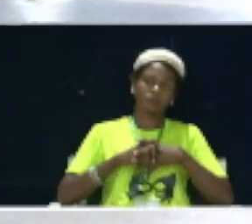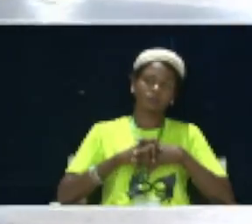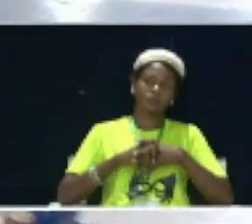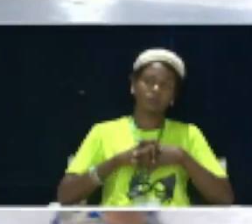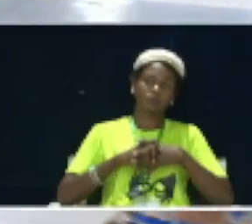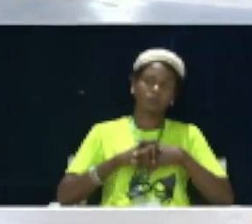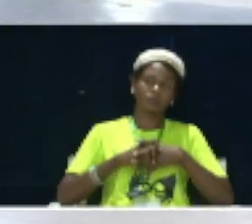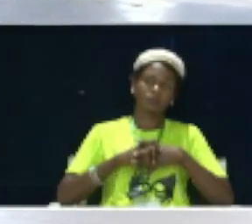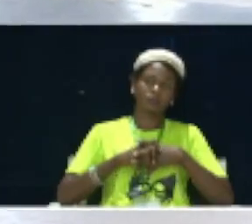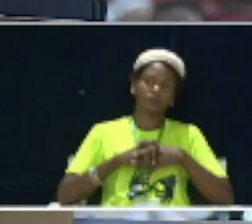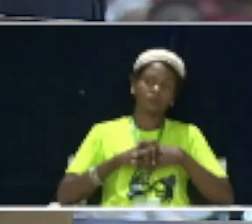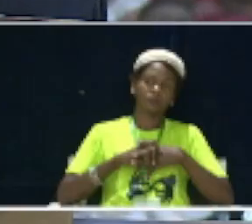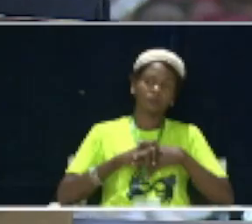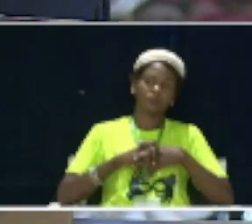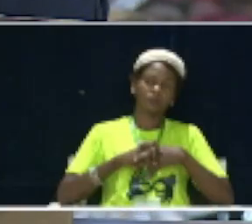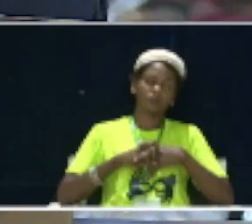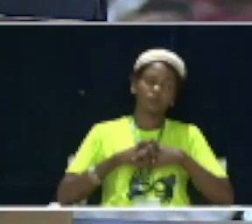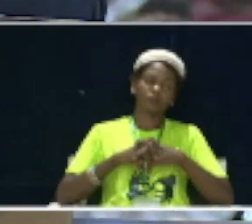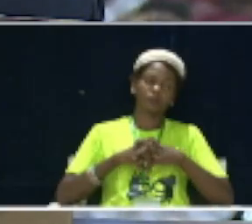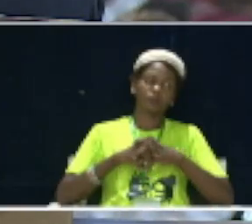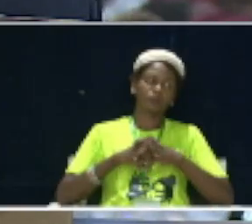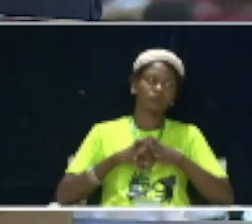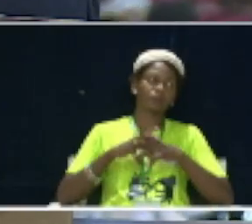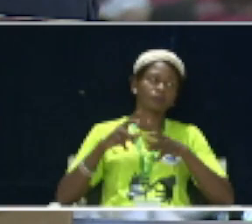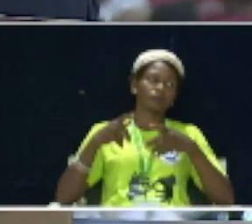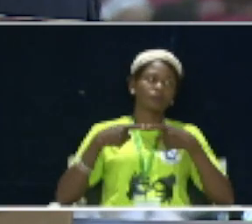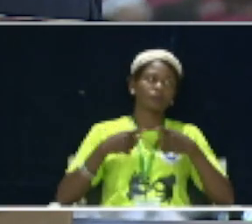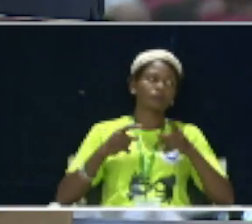Rock of Ages, clear for me.